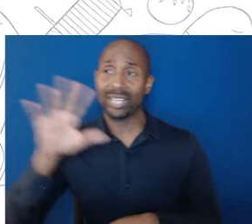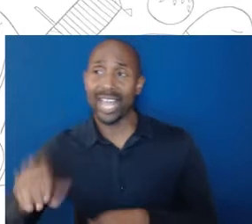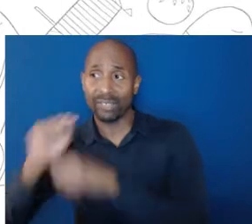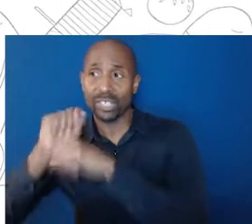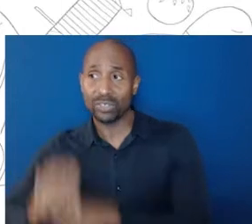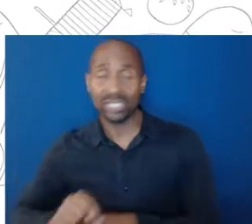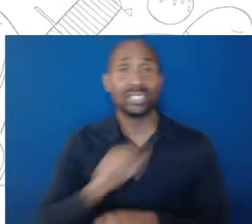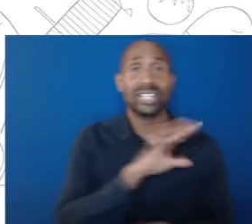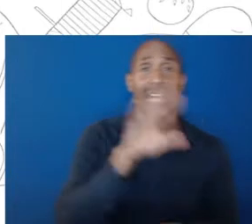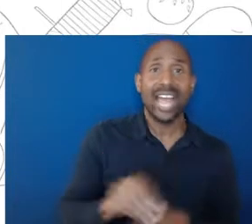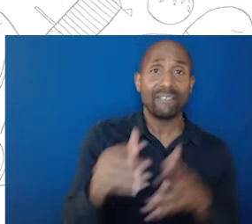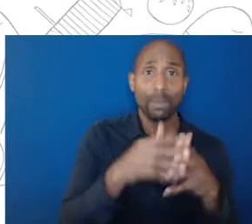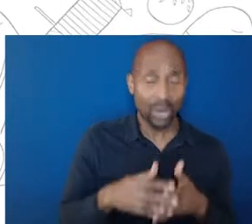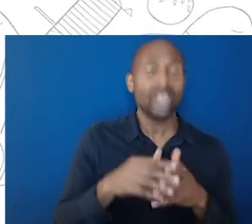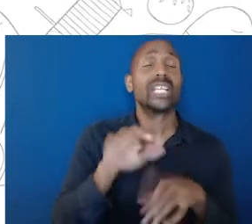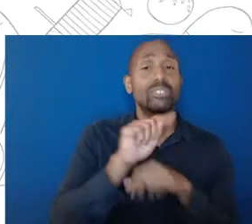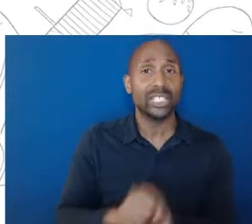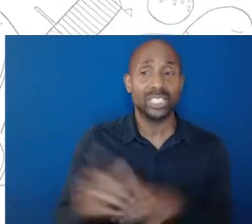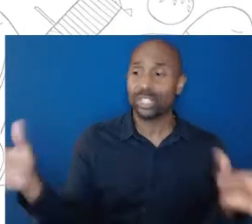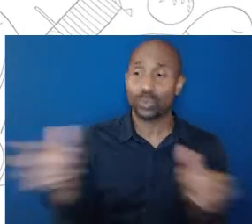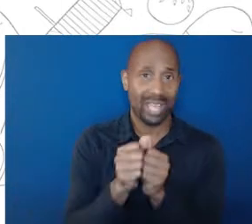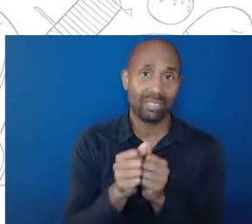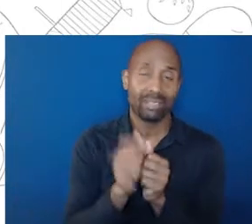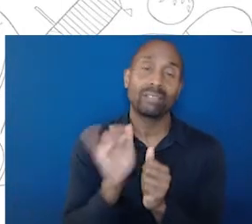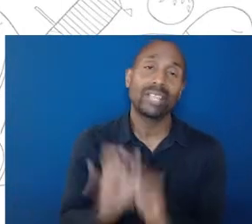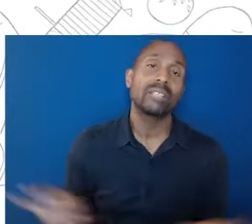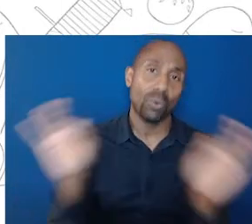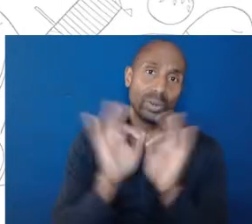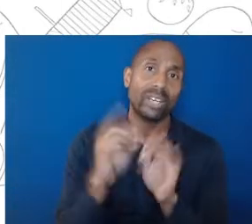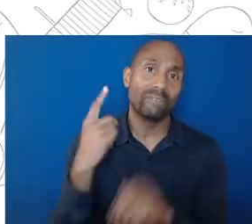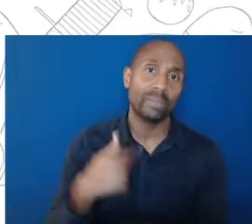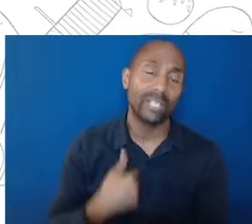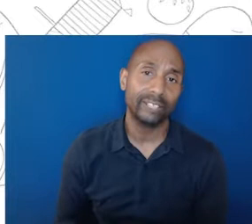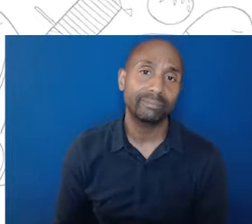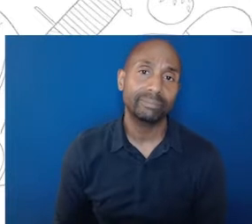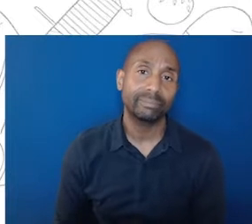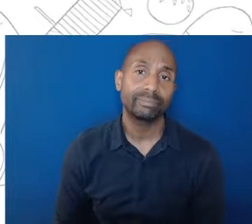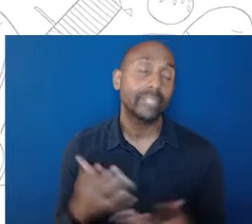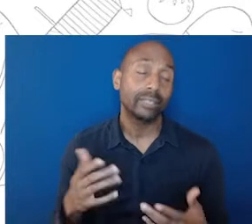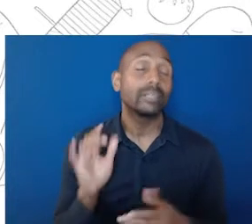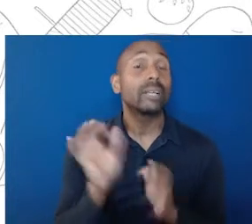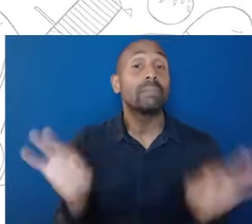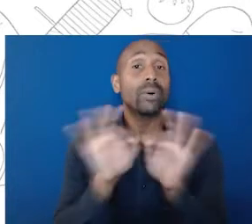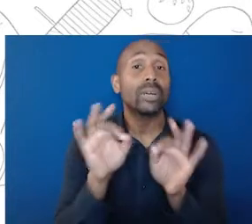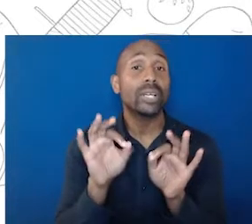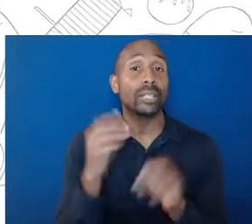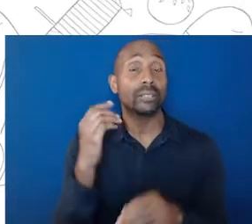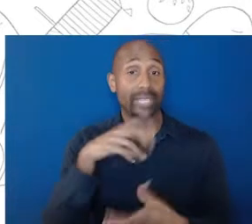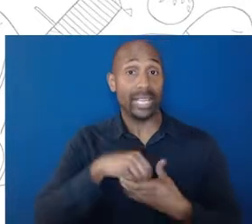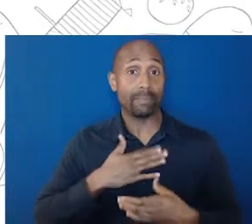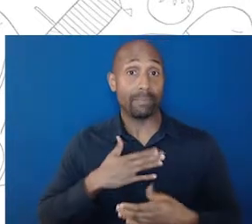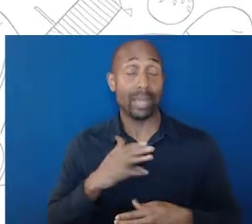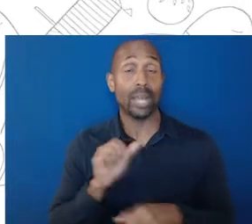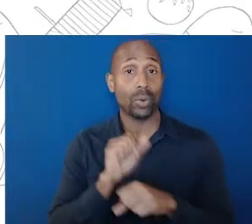African traditions and African-American traditions together. It's what is important to me in my own work and what I